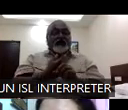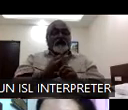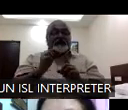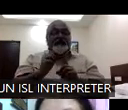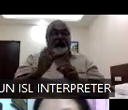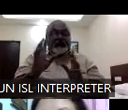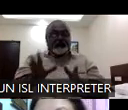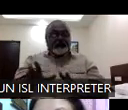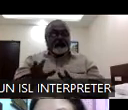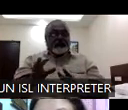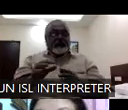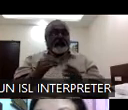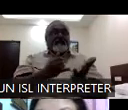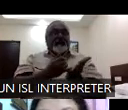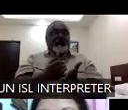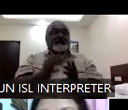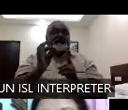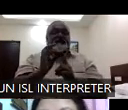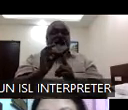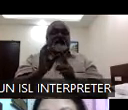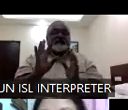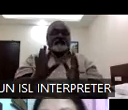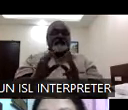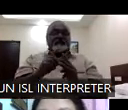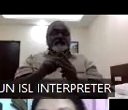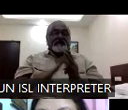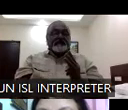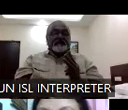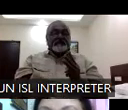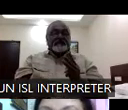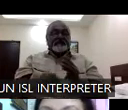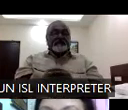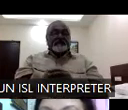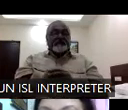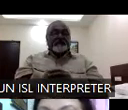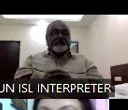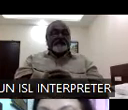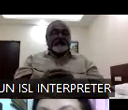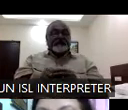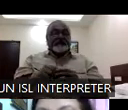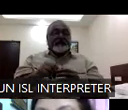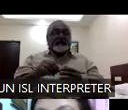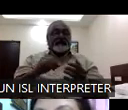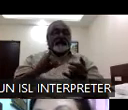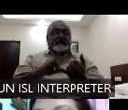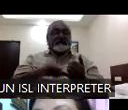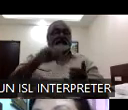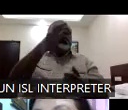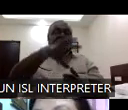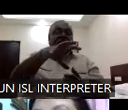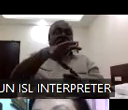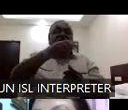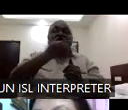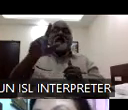the bottomest of the bottom. And then in the states, so in the states,